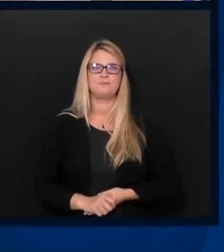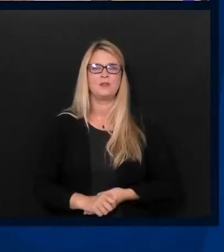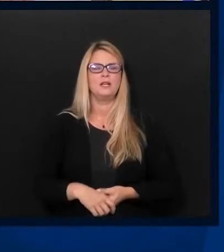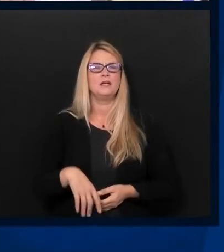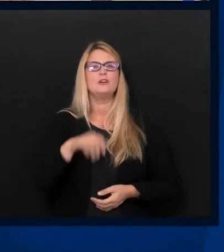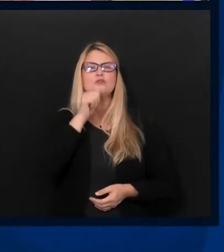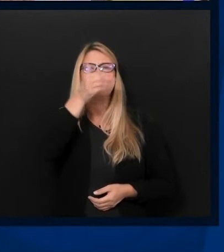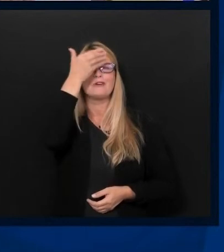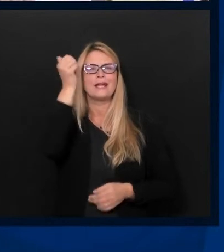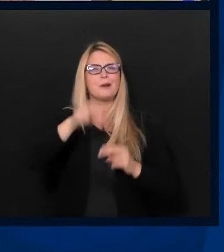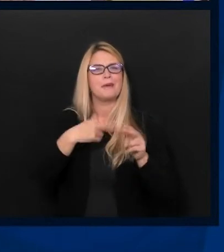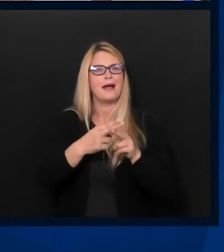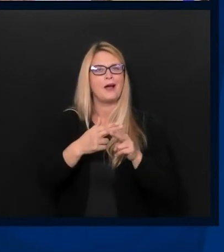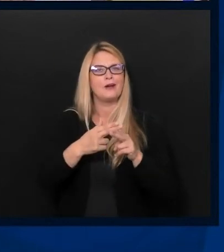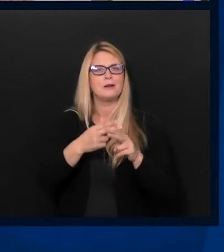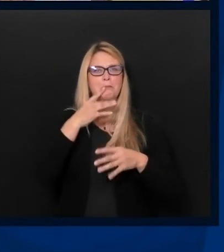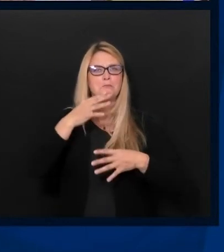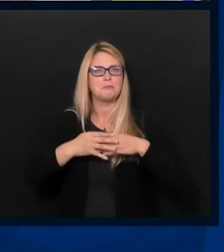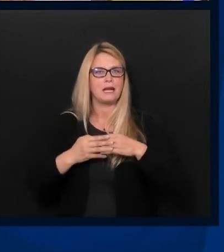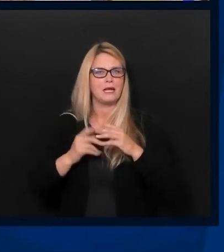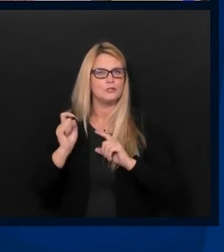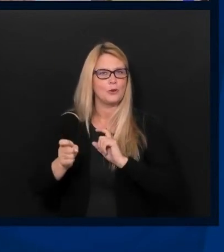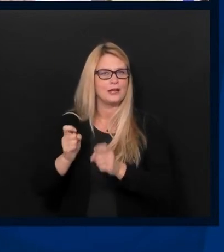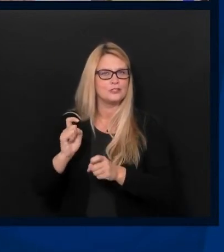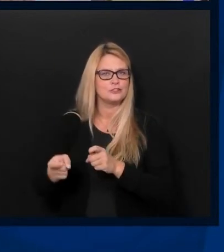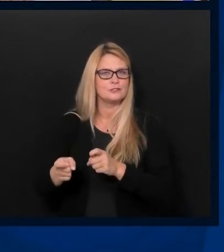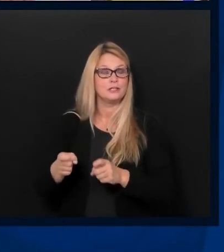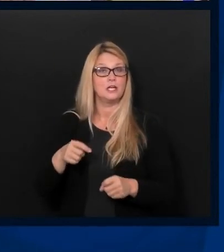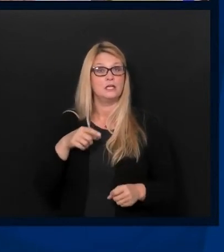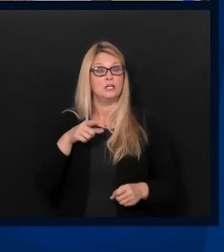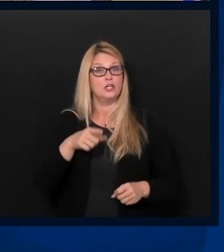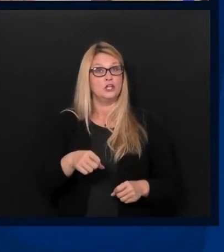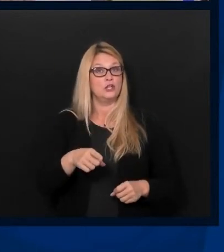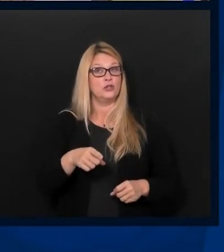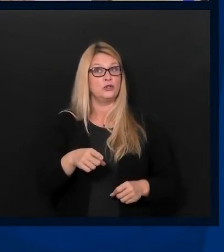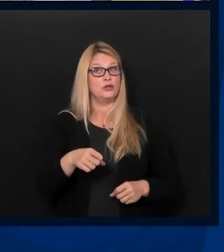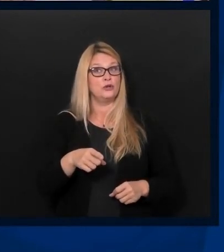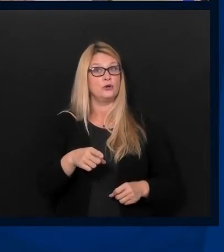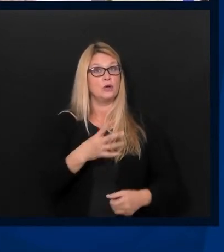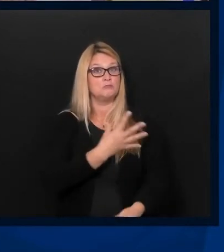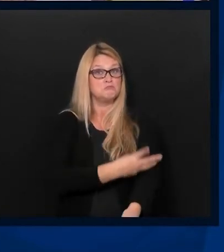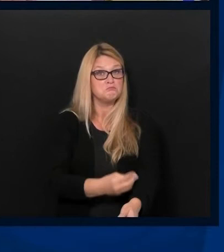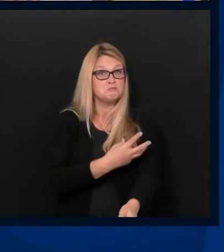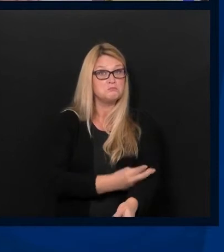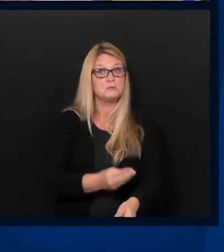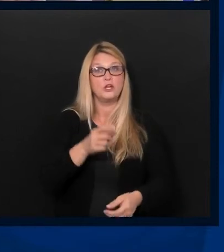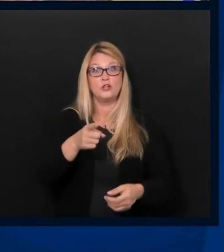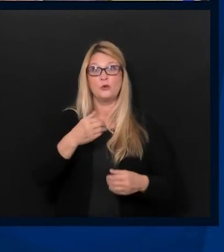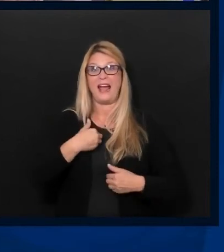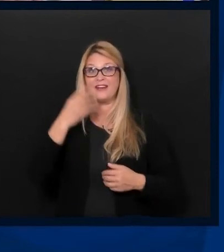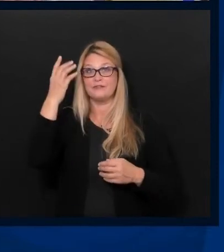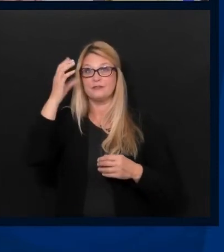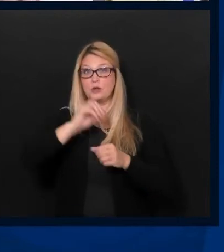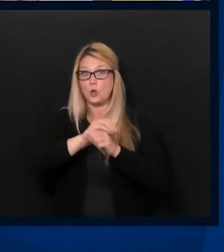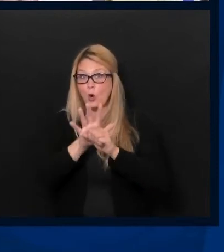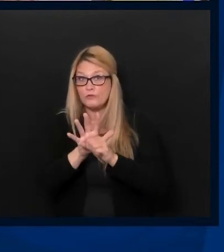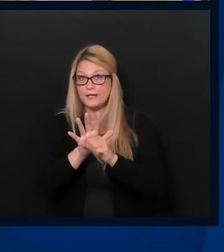blood, especially if you have had this dreaded disease and you've